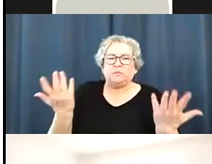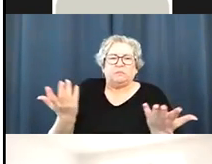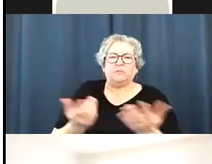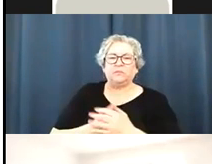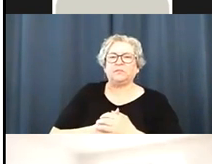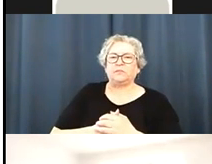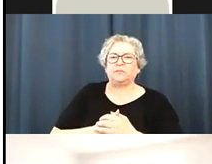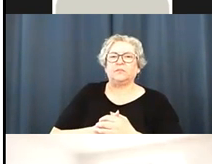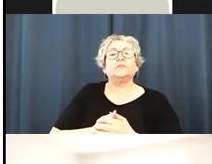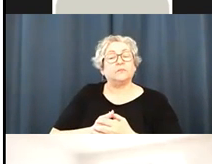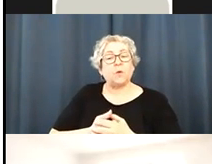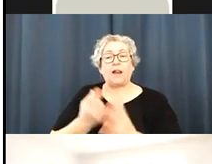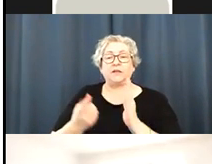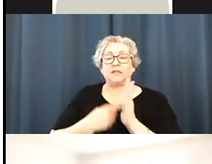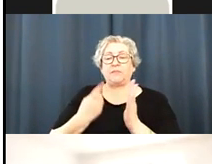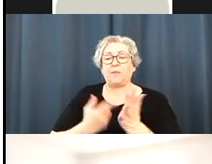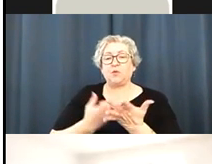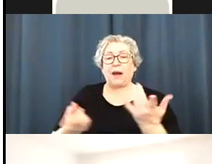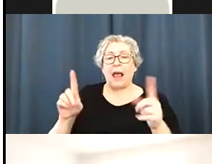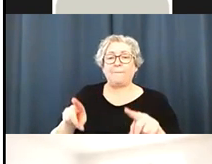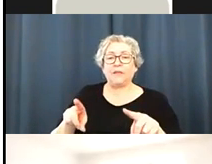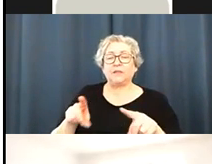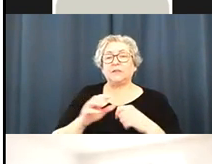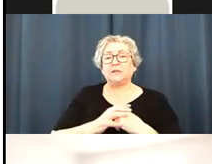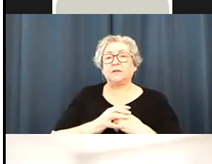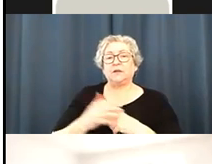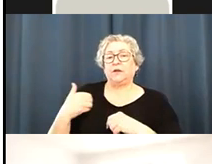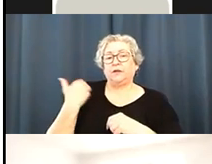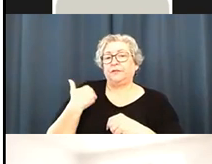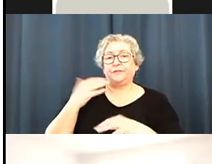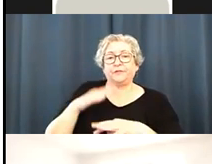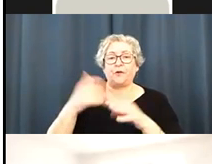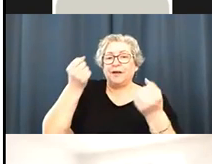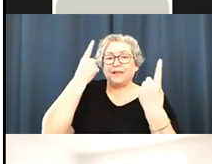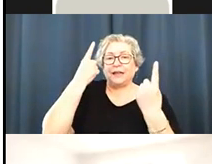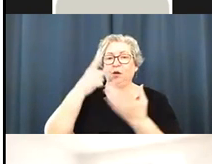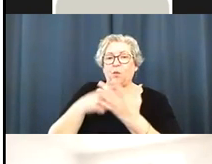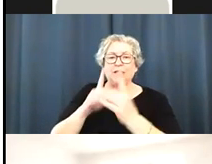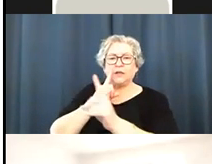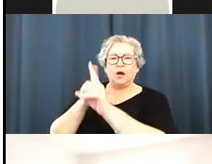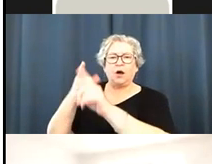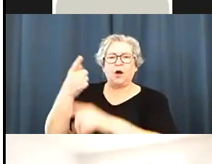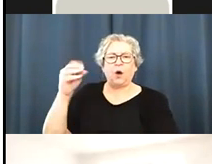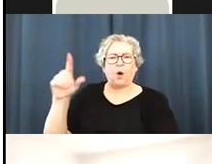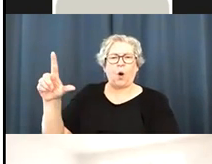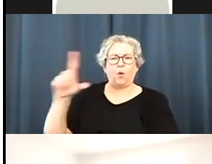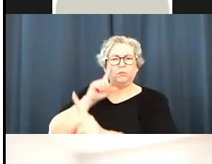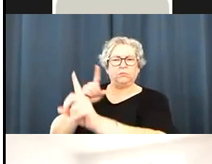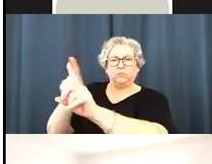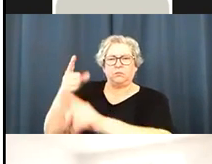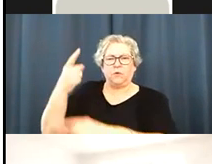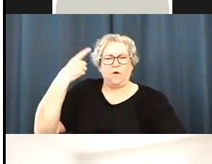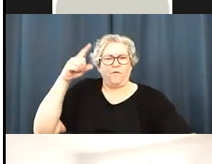Right? Sometimes what happens is youth don't understand what the goal is of what they're doing,